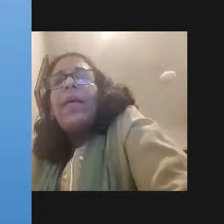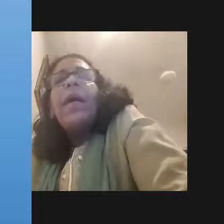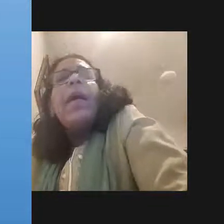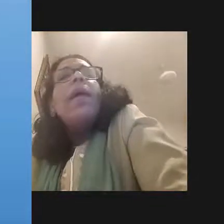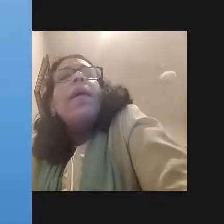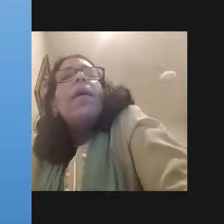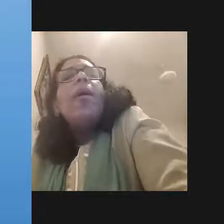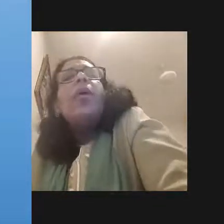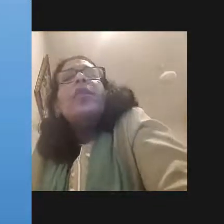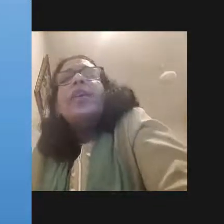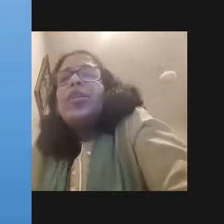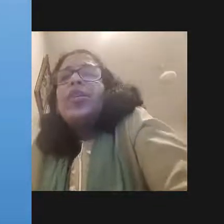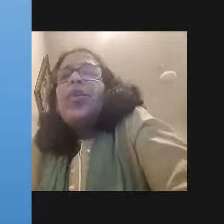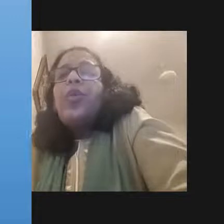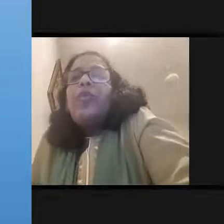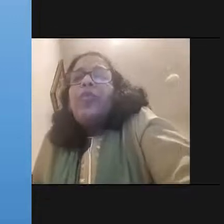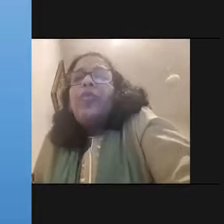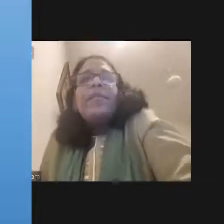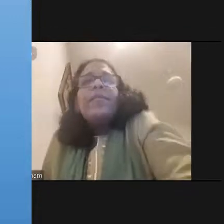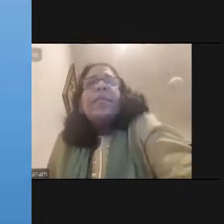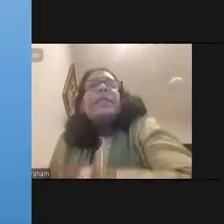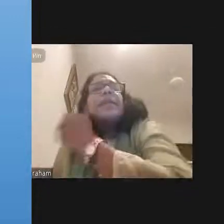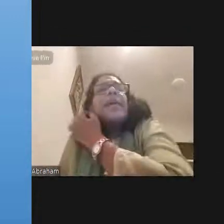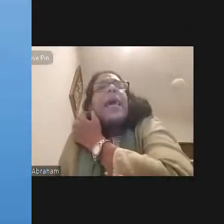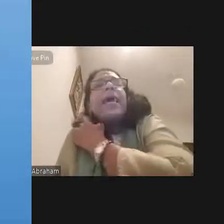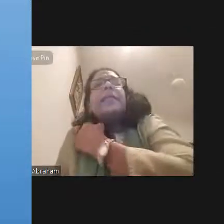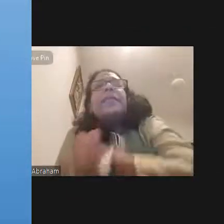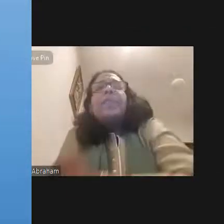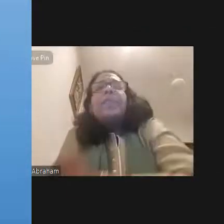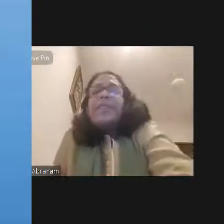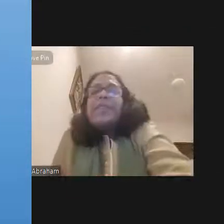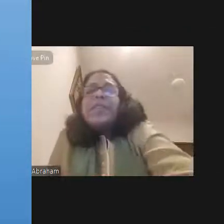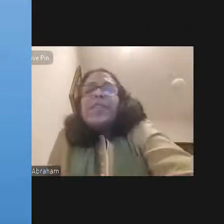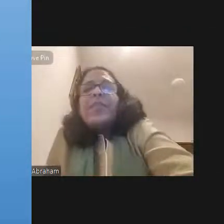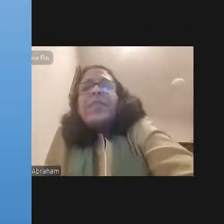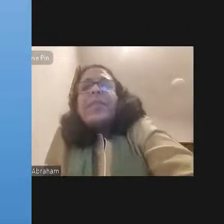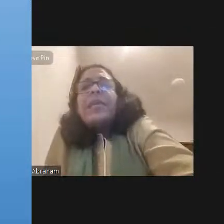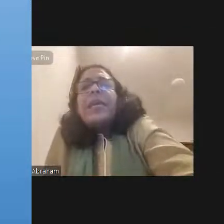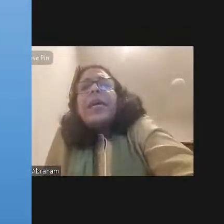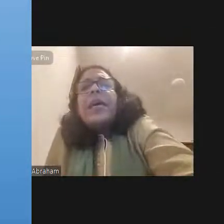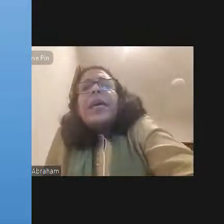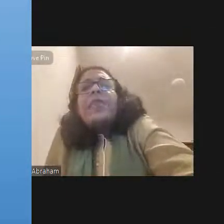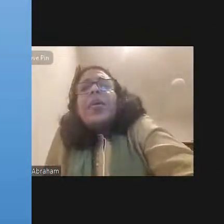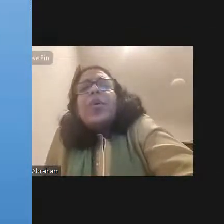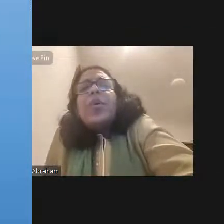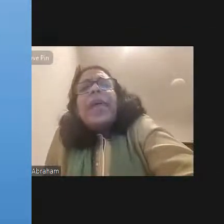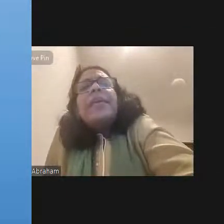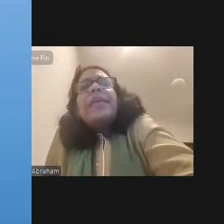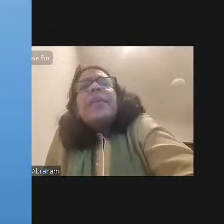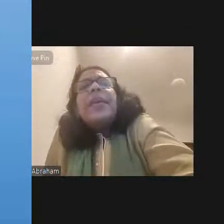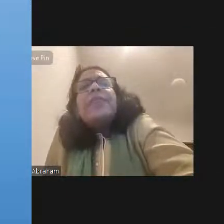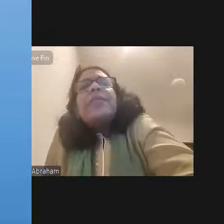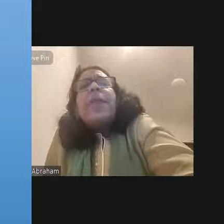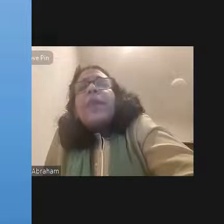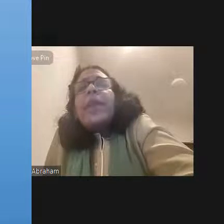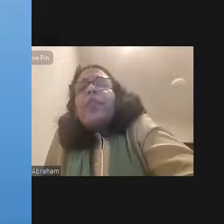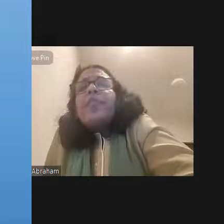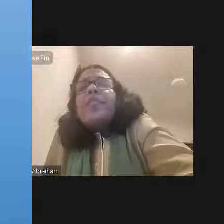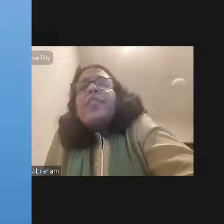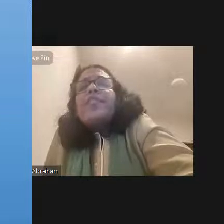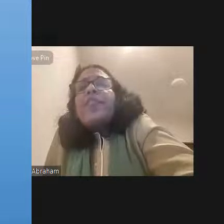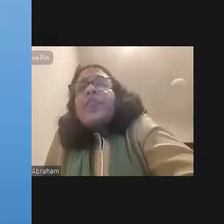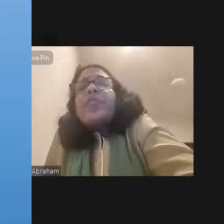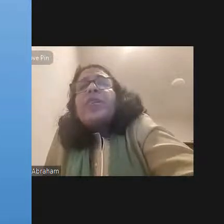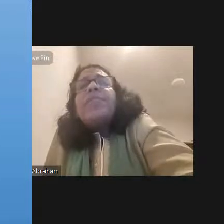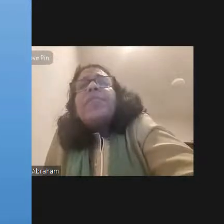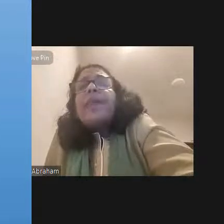people on the issue of disability and persons with disability. So main thing that was coming up was